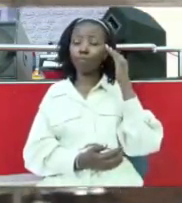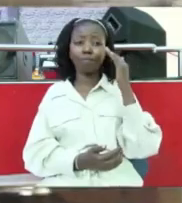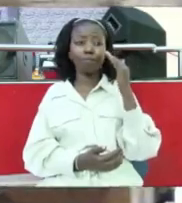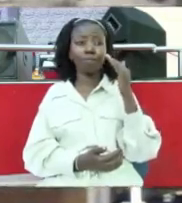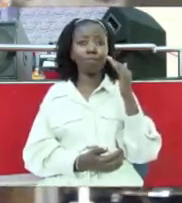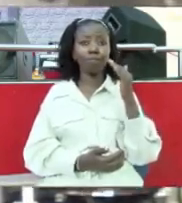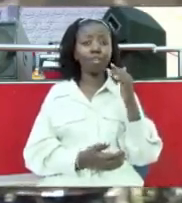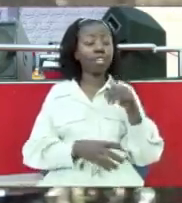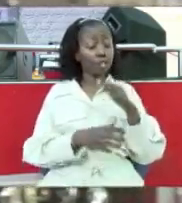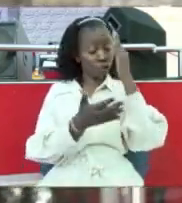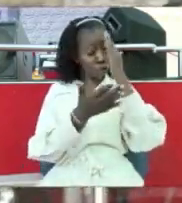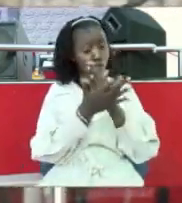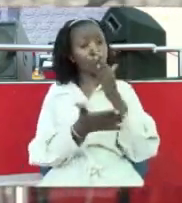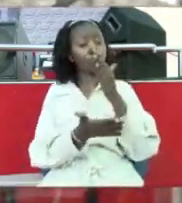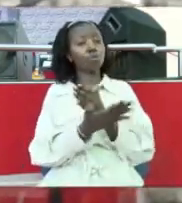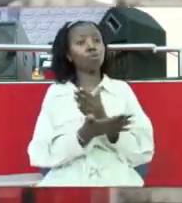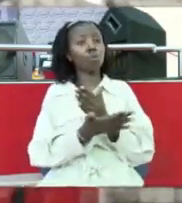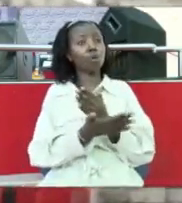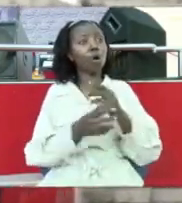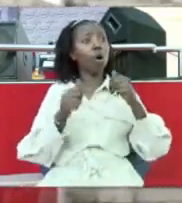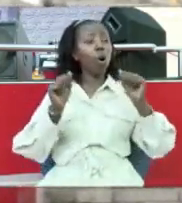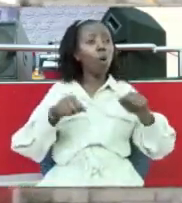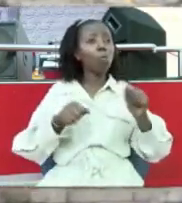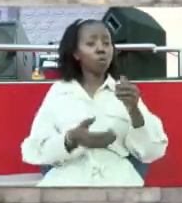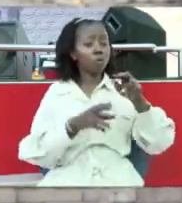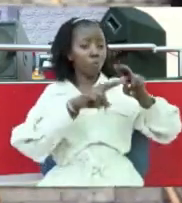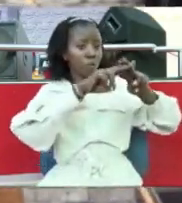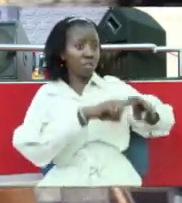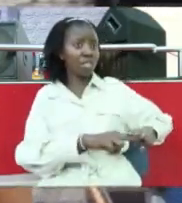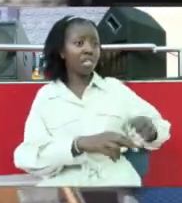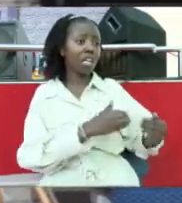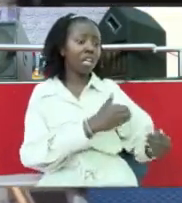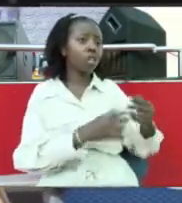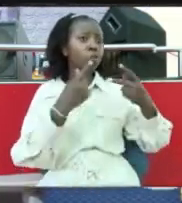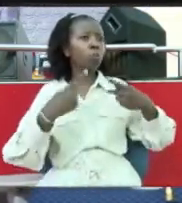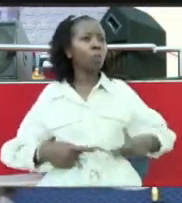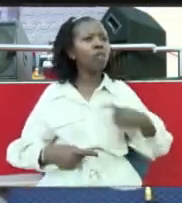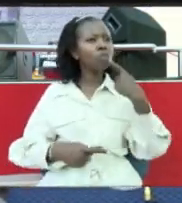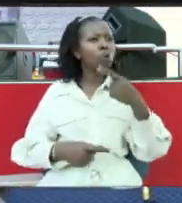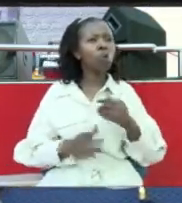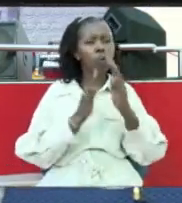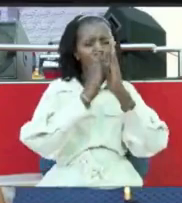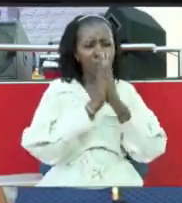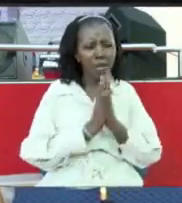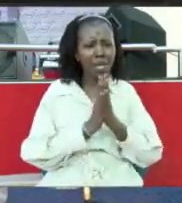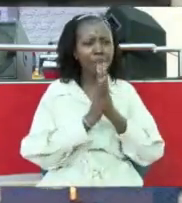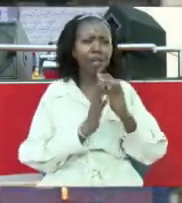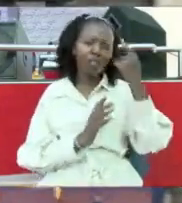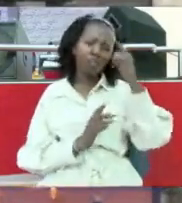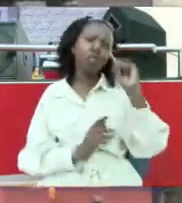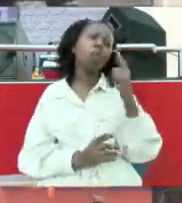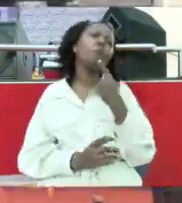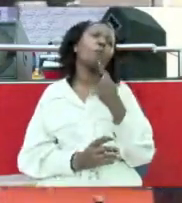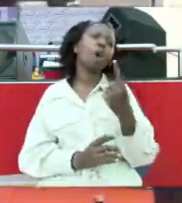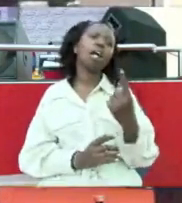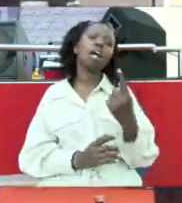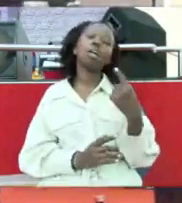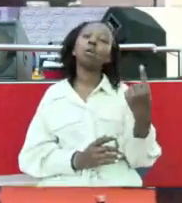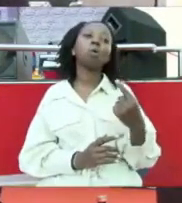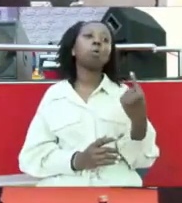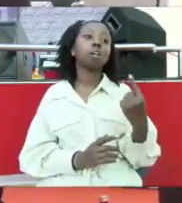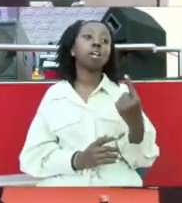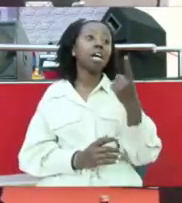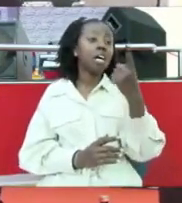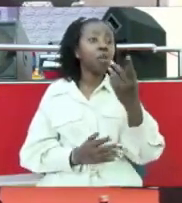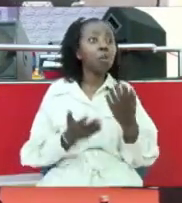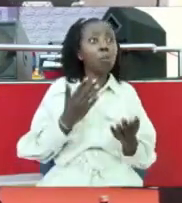ni ukweli. This is true. You could be seated next to a person who anaomba tu 100. You are sitting with somebody and is asking 100. Na wewe